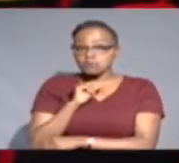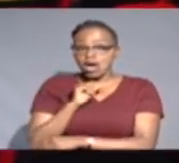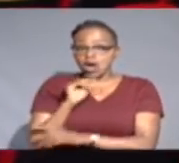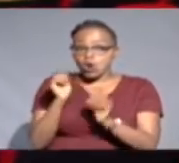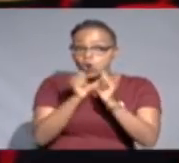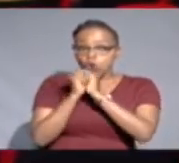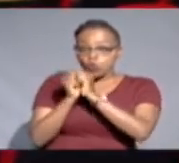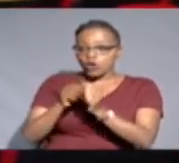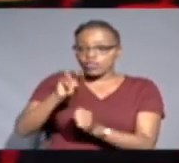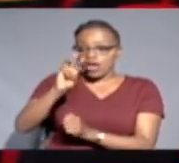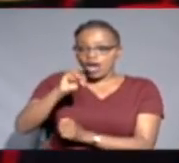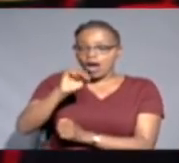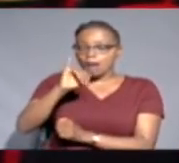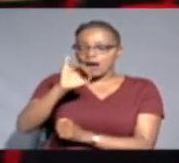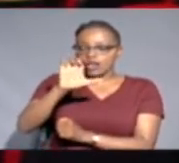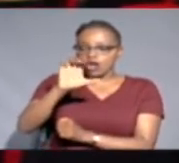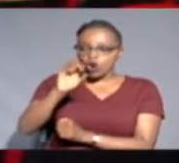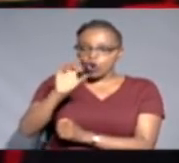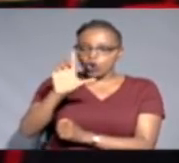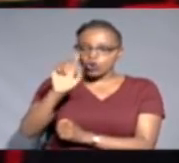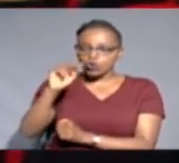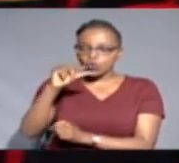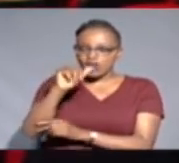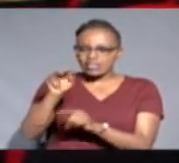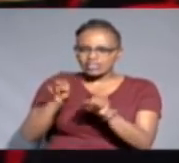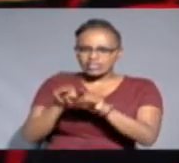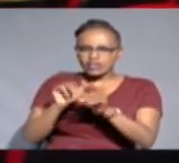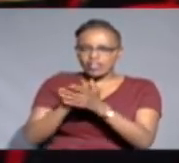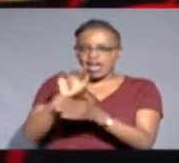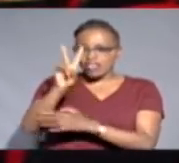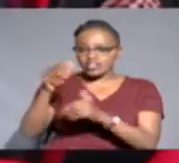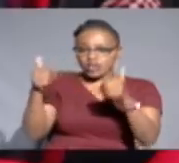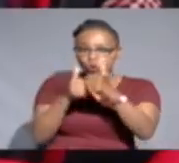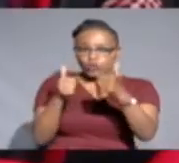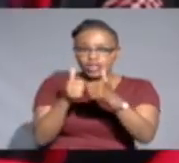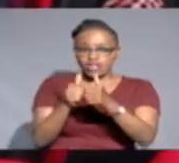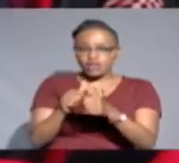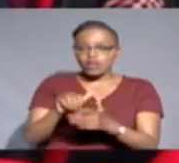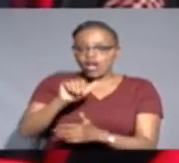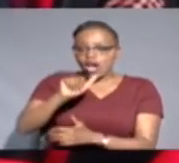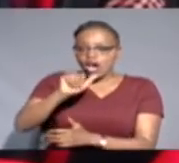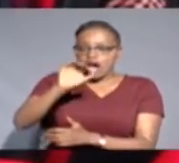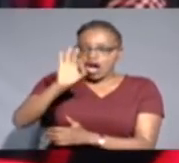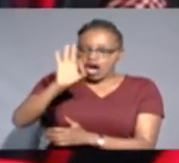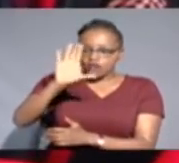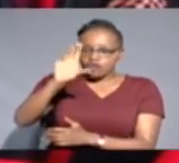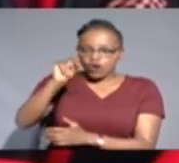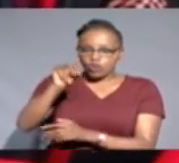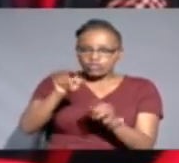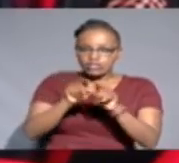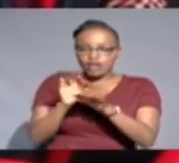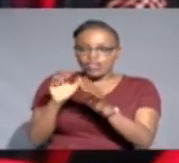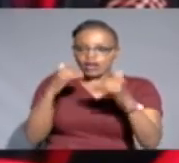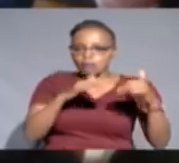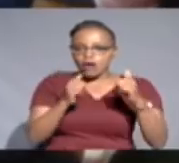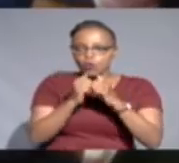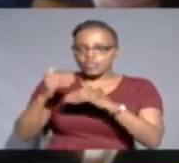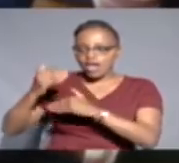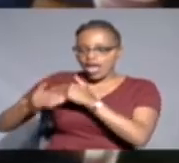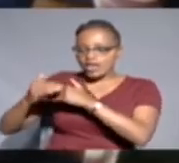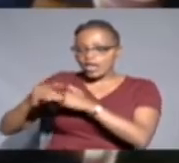alongside Michael Olunga as they previewed their second group game, and this is African Cup of Nations, facing off against their